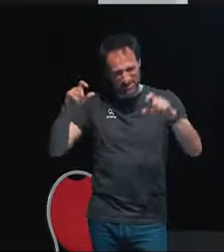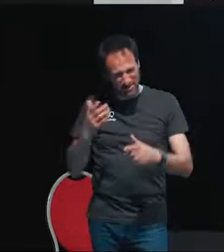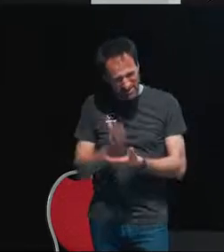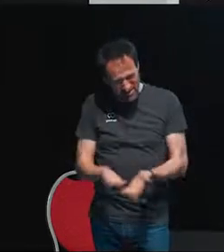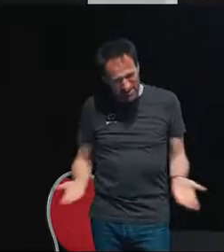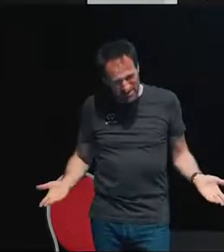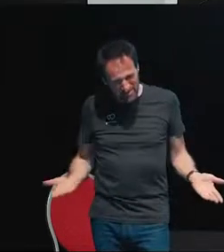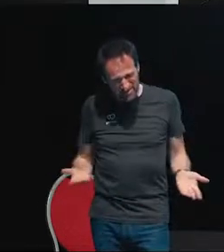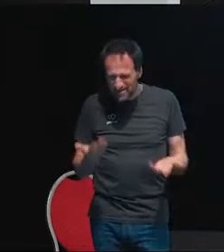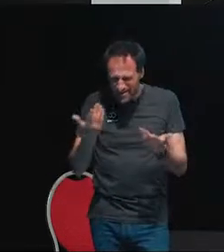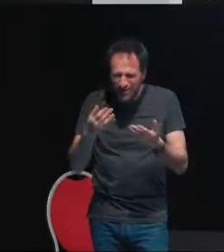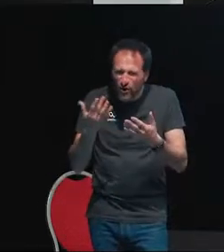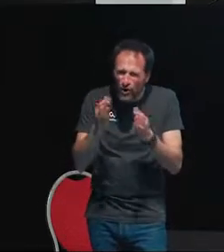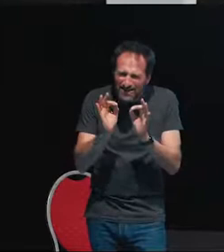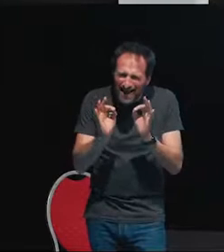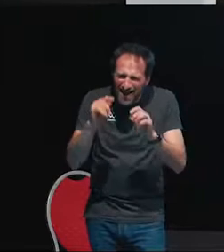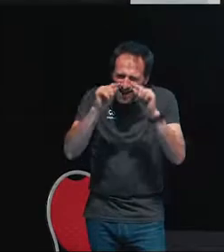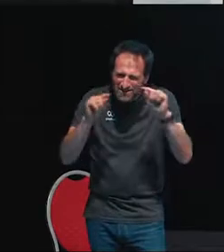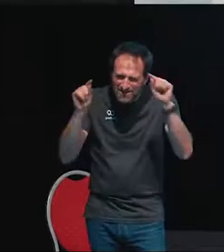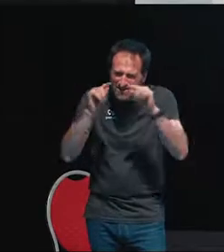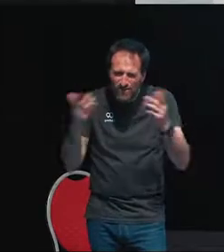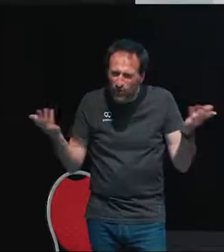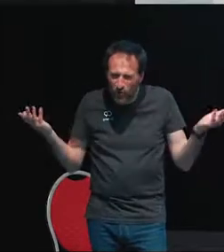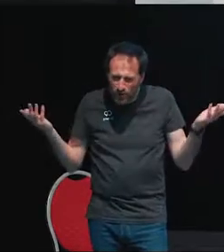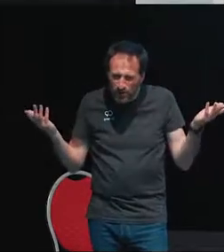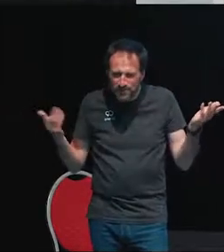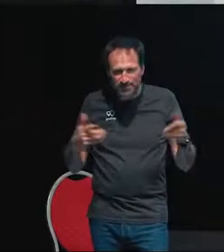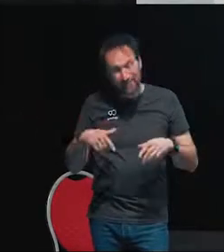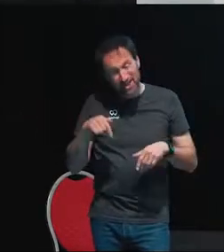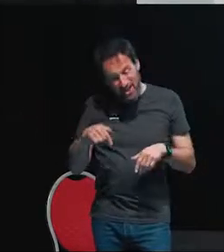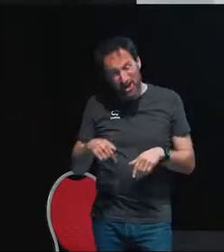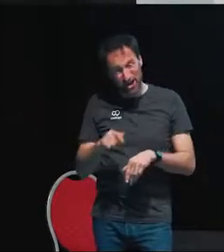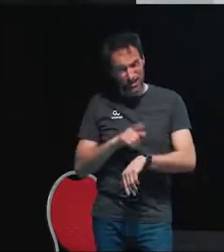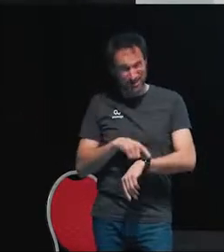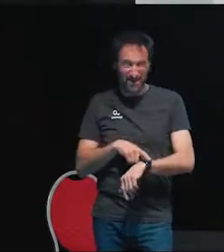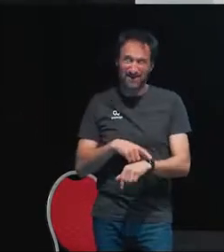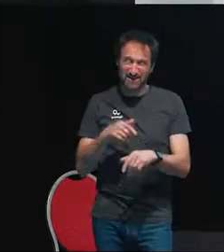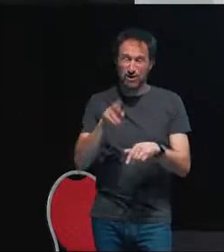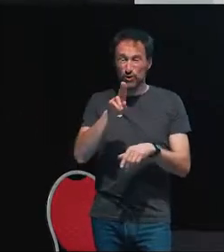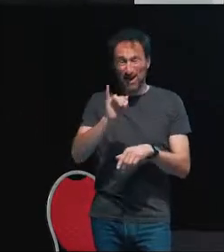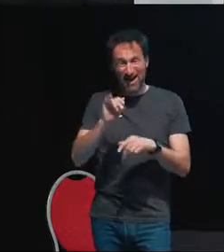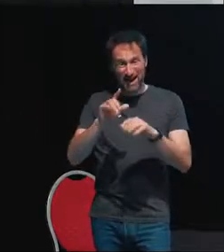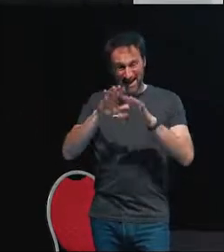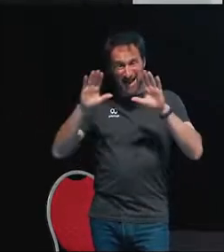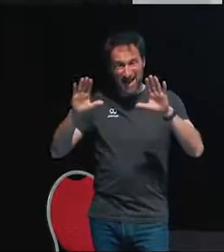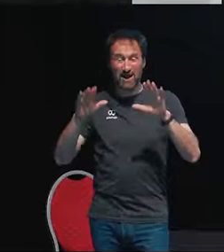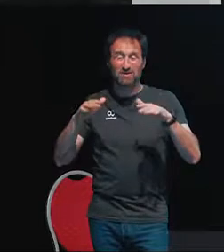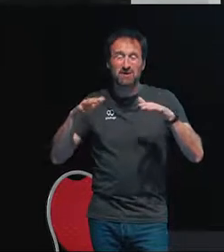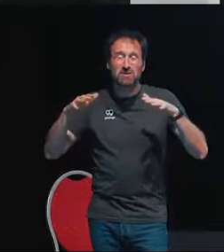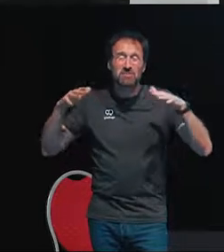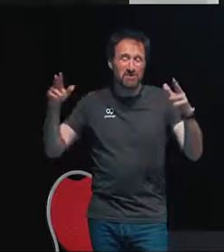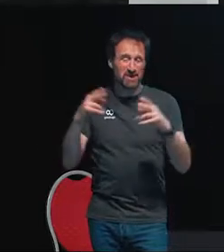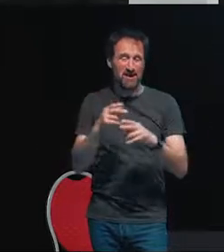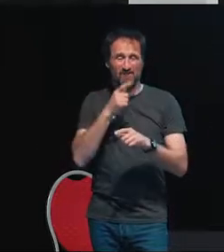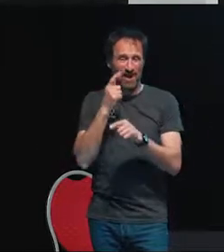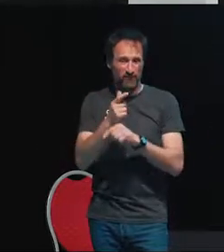out of it and it can feel like you know these days the UI layer is becoming responsible for more and more and yet all we get in terms of